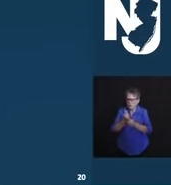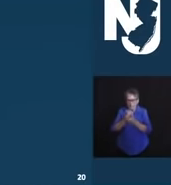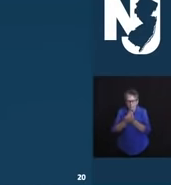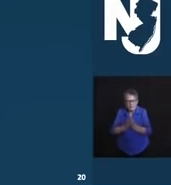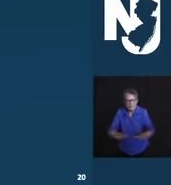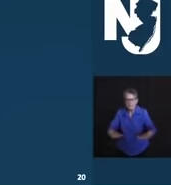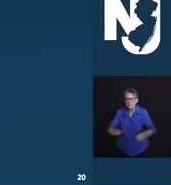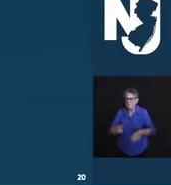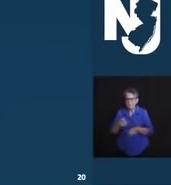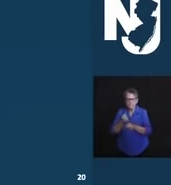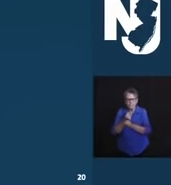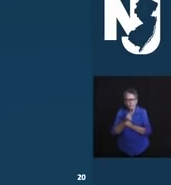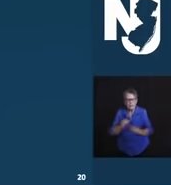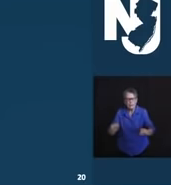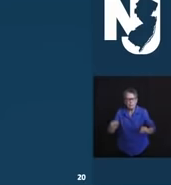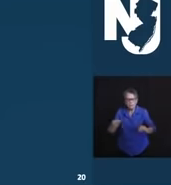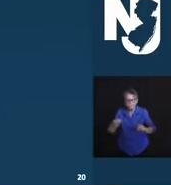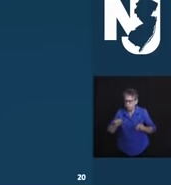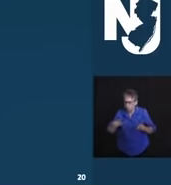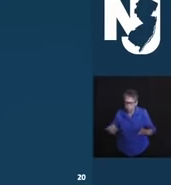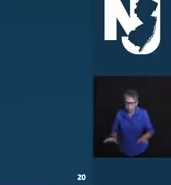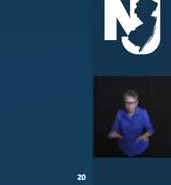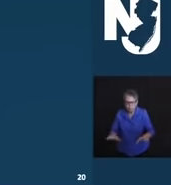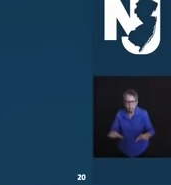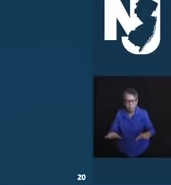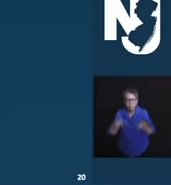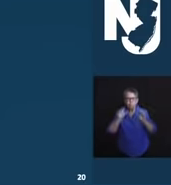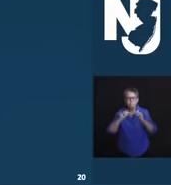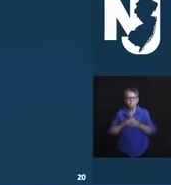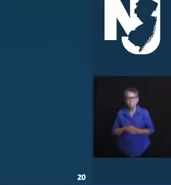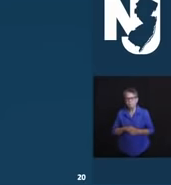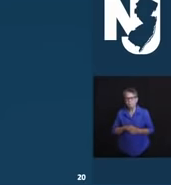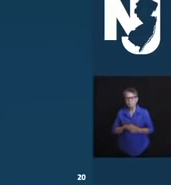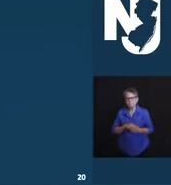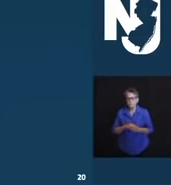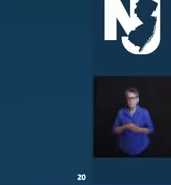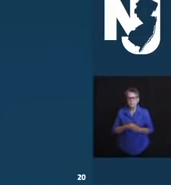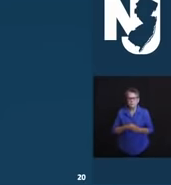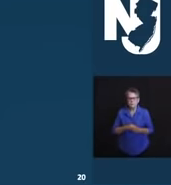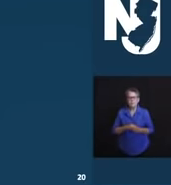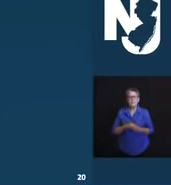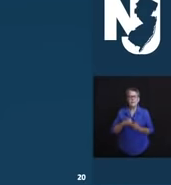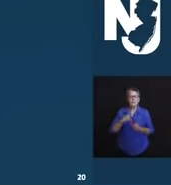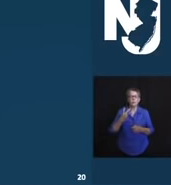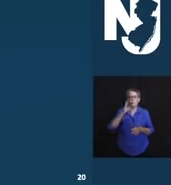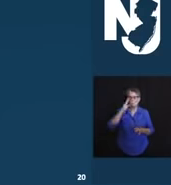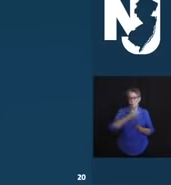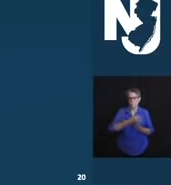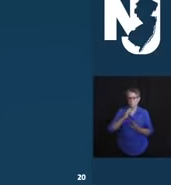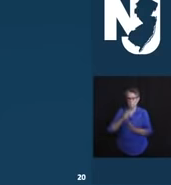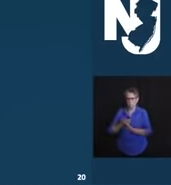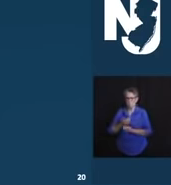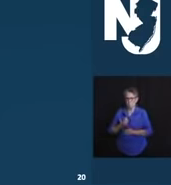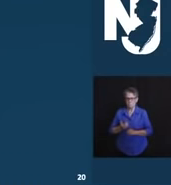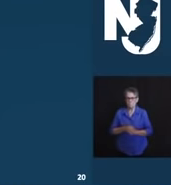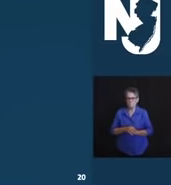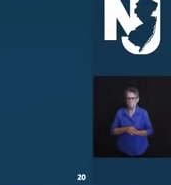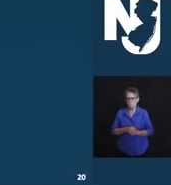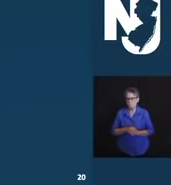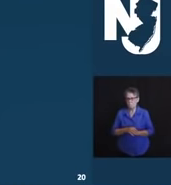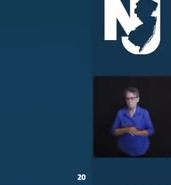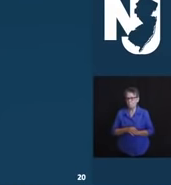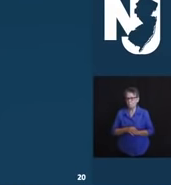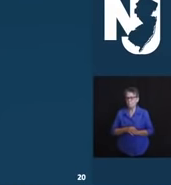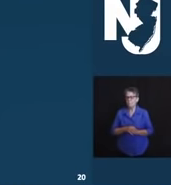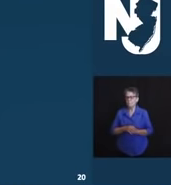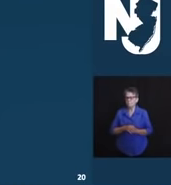sons, Stevens Street, by the way, by going door to door to persuade neighbors not to sell their homes to real estate prospectors who